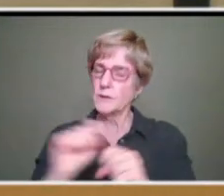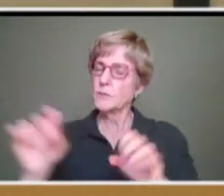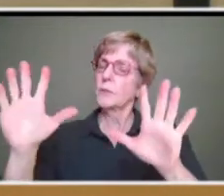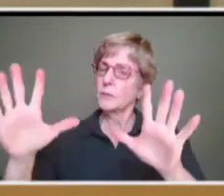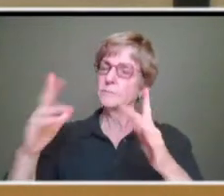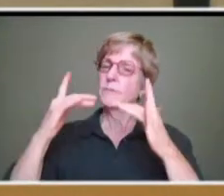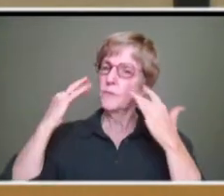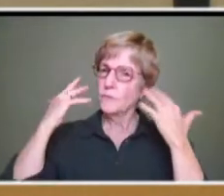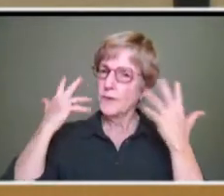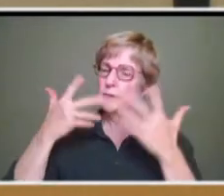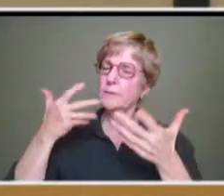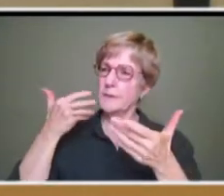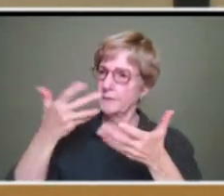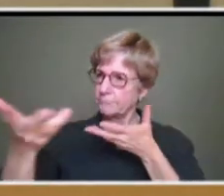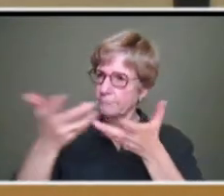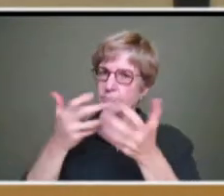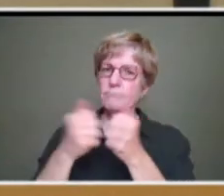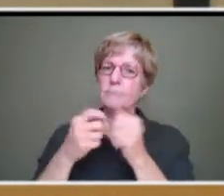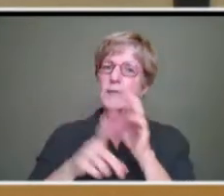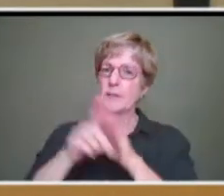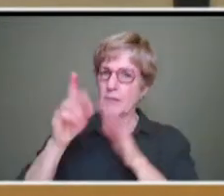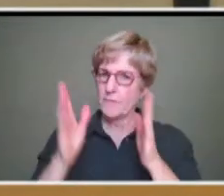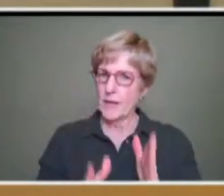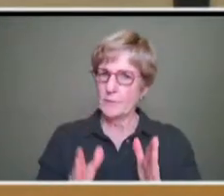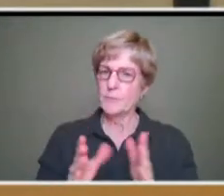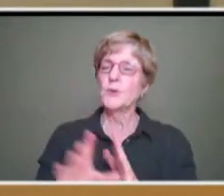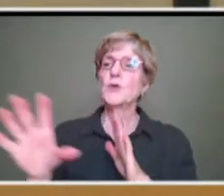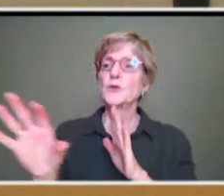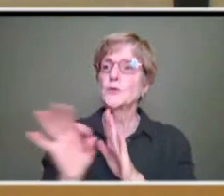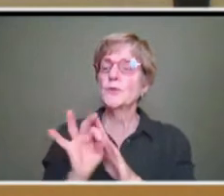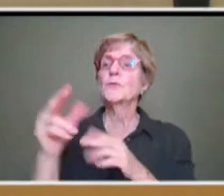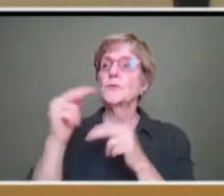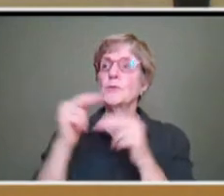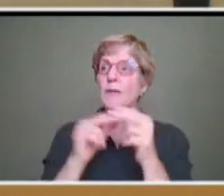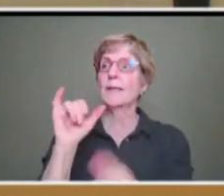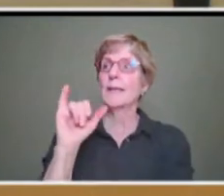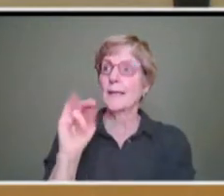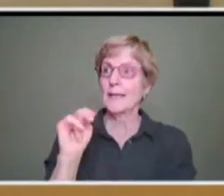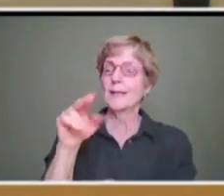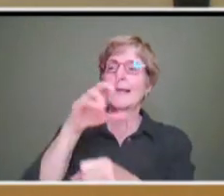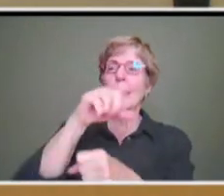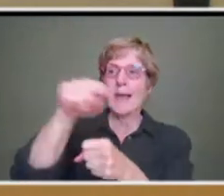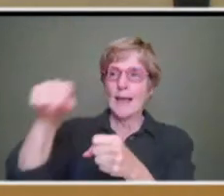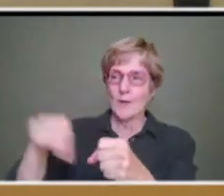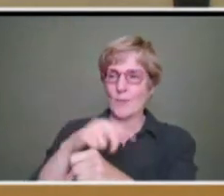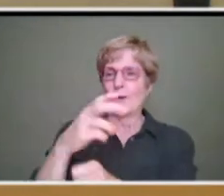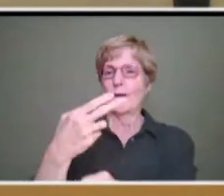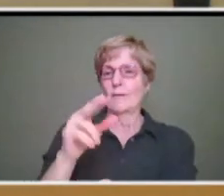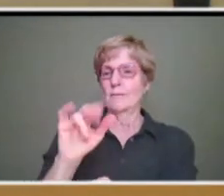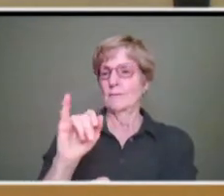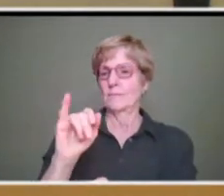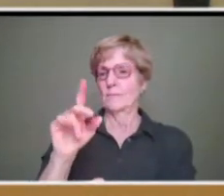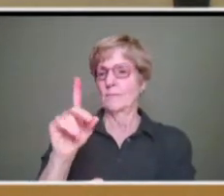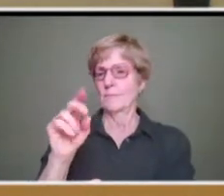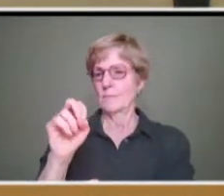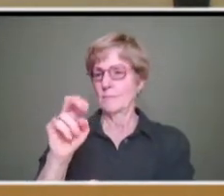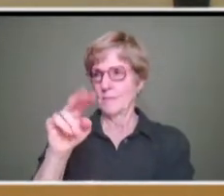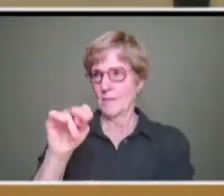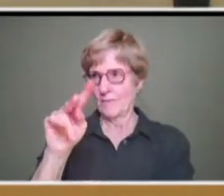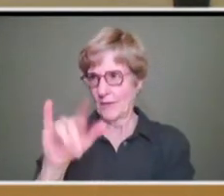with the developers who choose to build in and around Hidden Valley and we want to work with our District